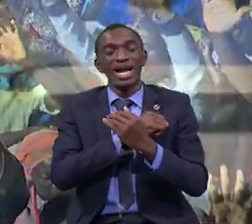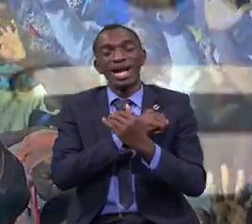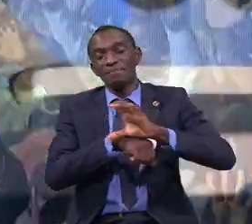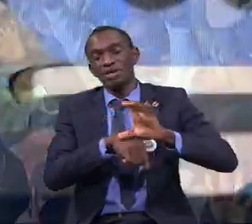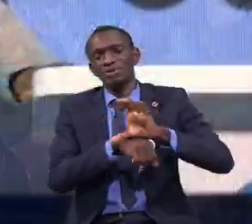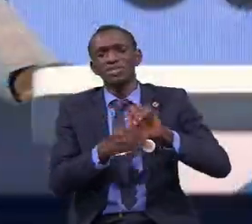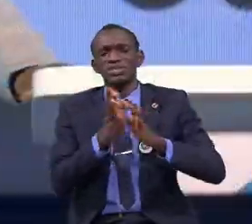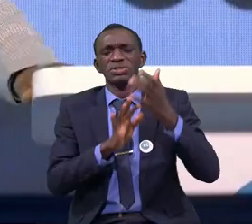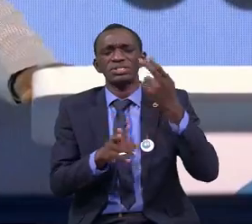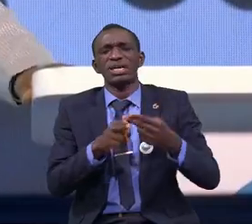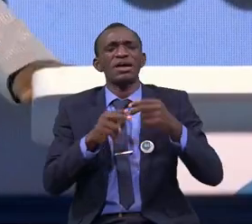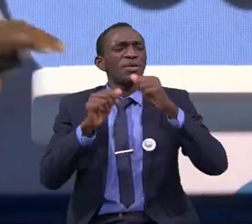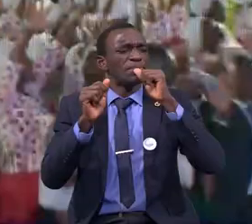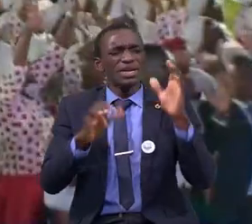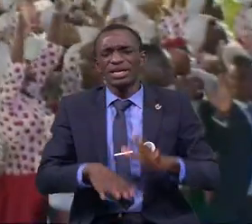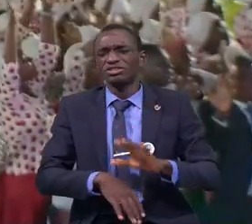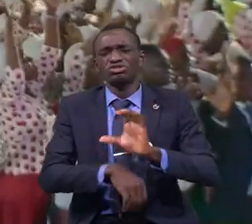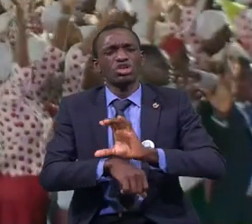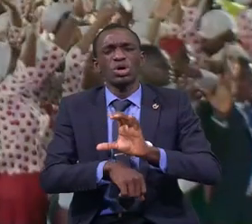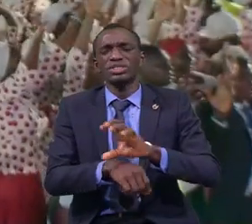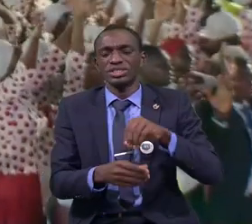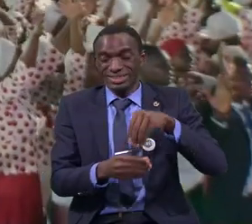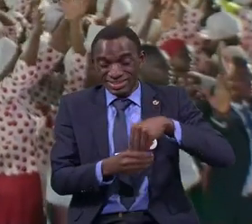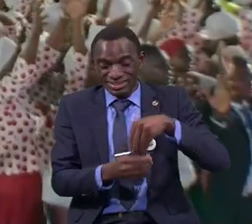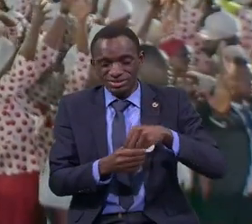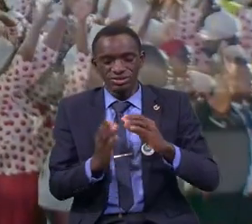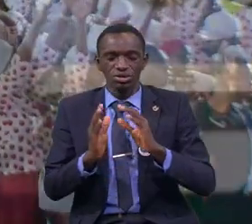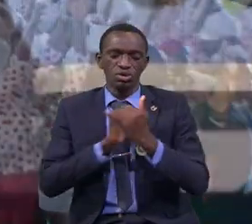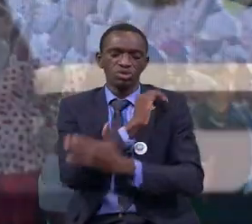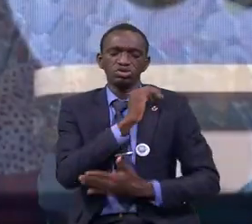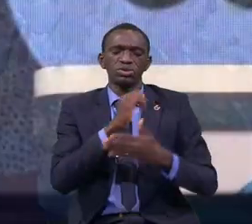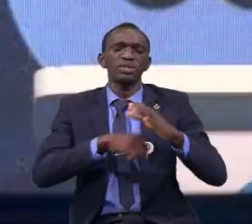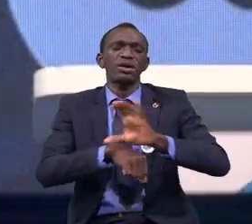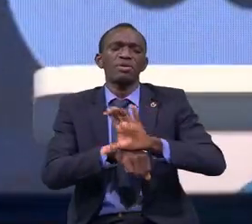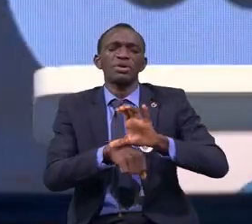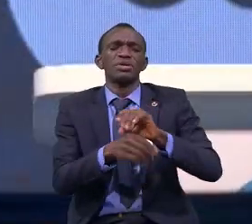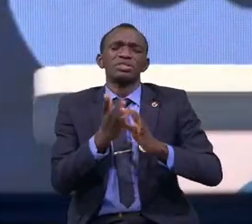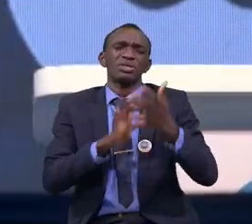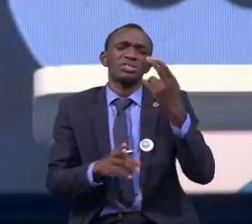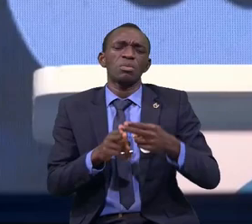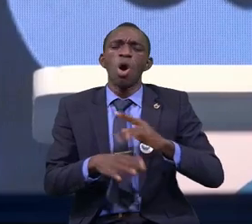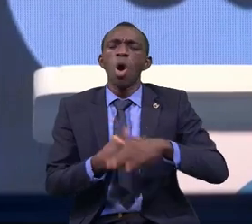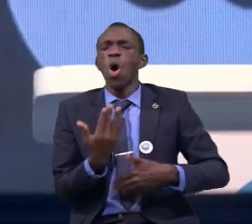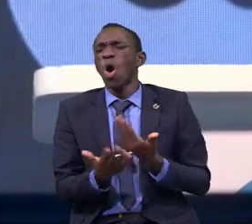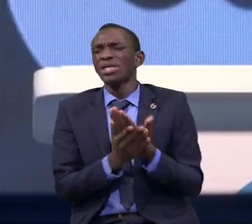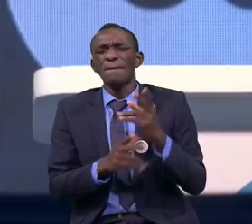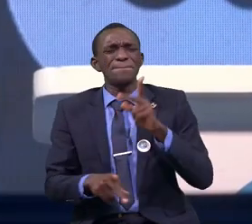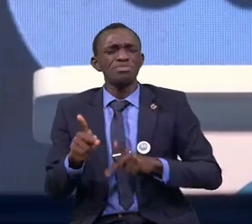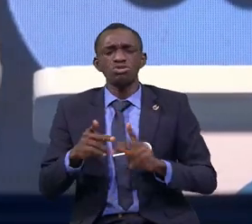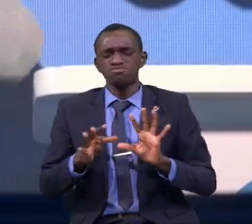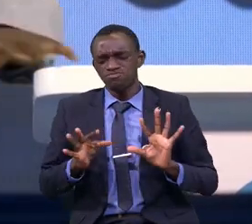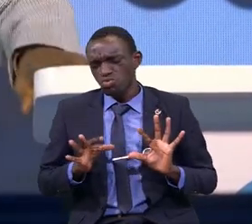Bless the church in Cameroon. Bless every individual connected right now.